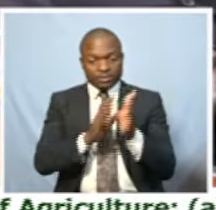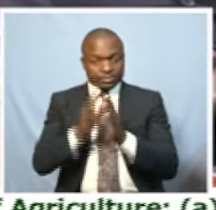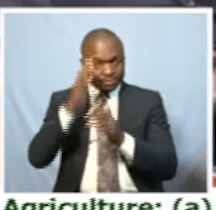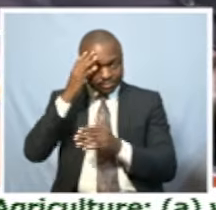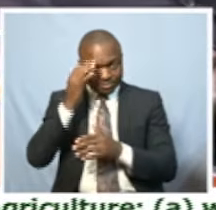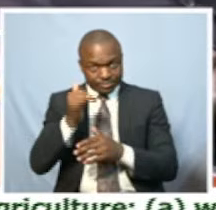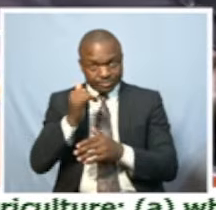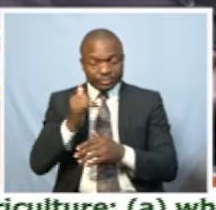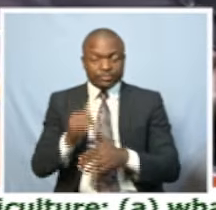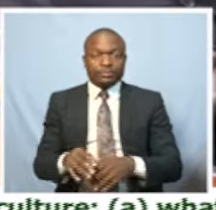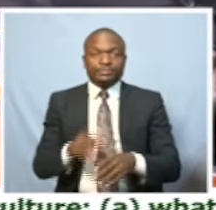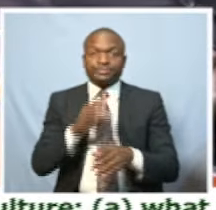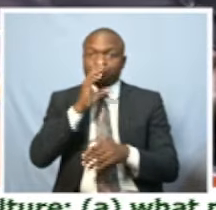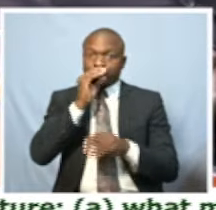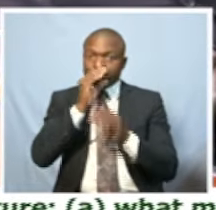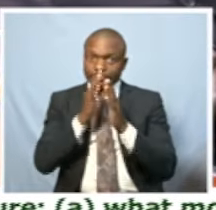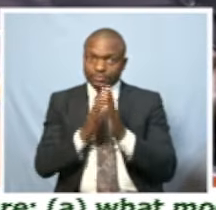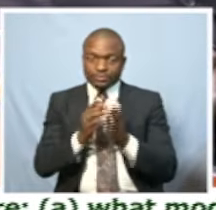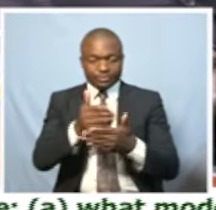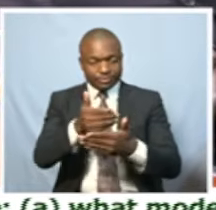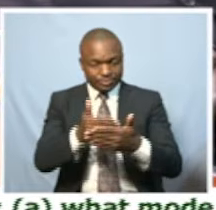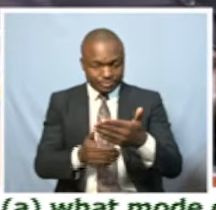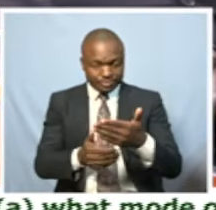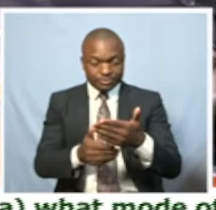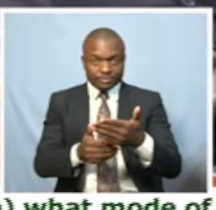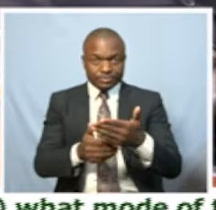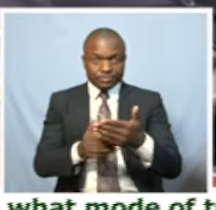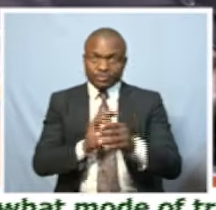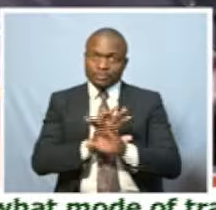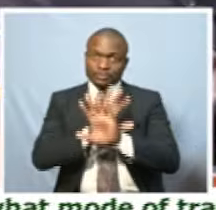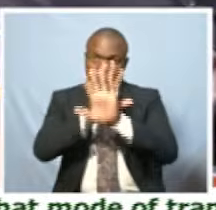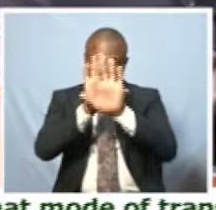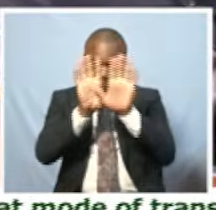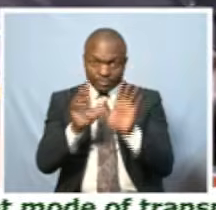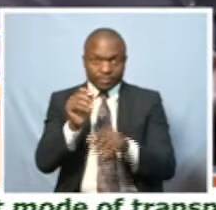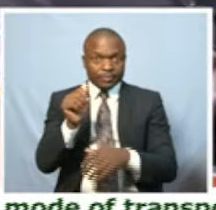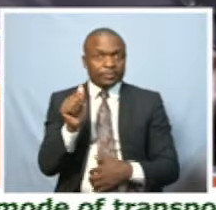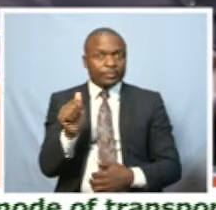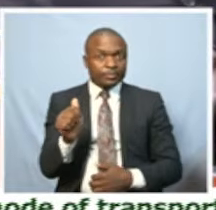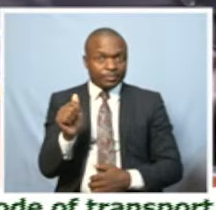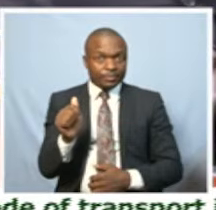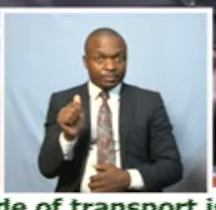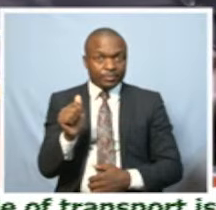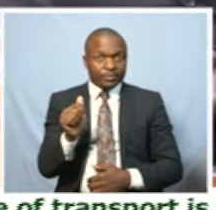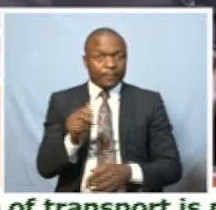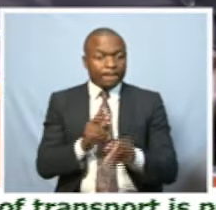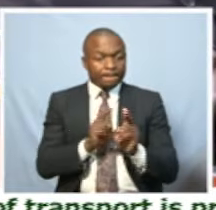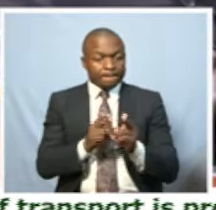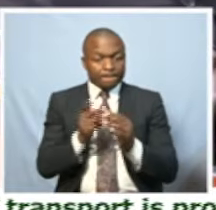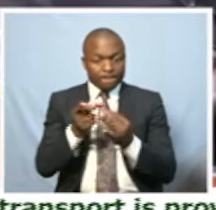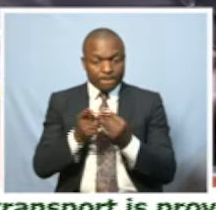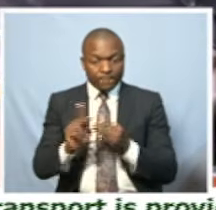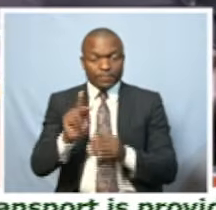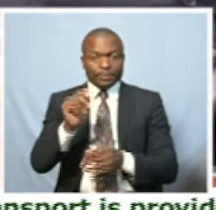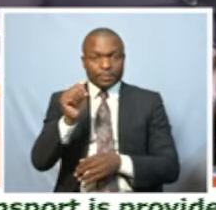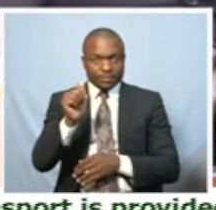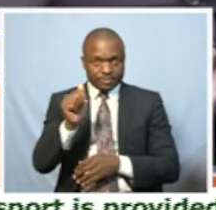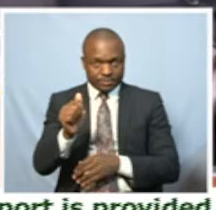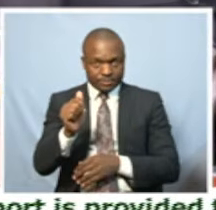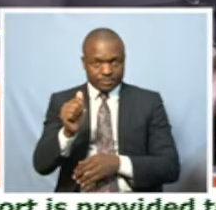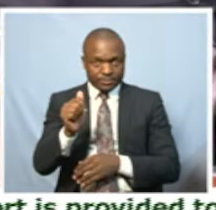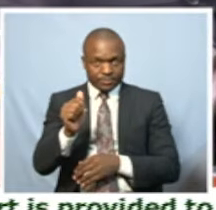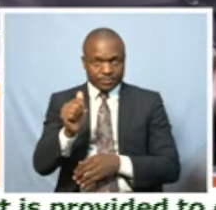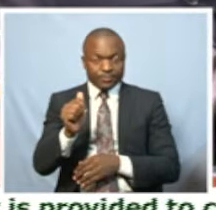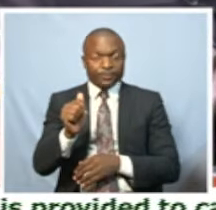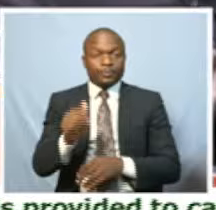why? Mr. Speaker, the answer is quite elaborate. For A, in response to Part A of the question by the